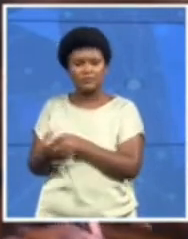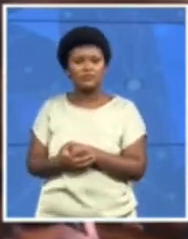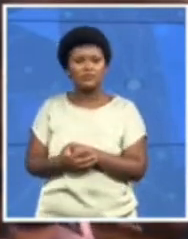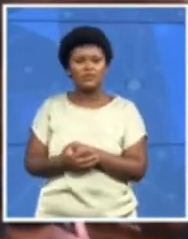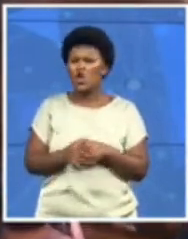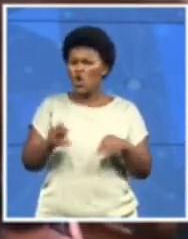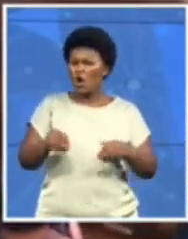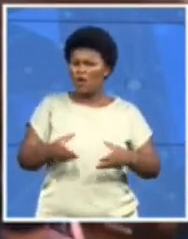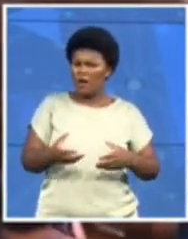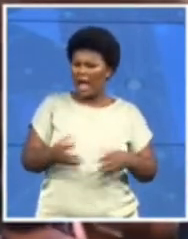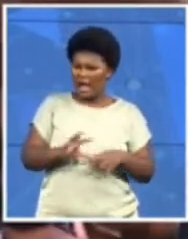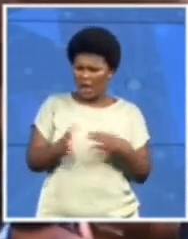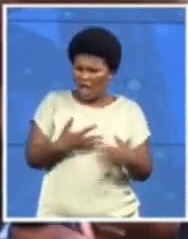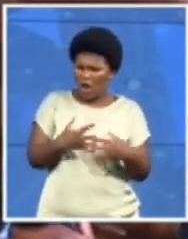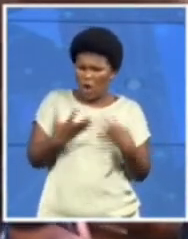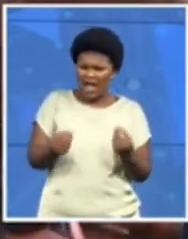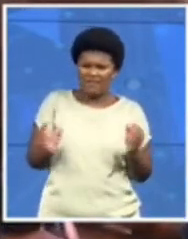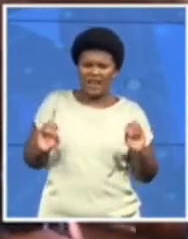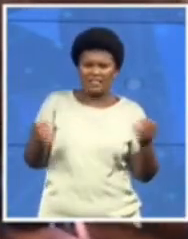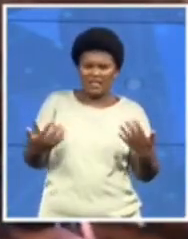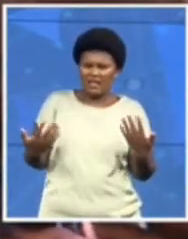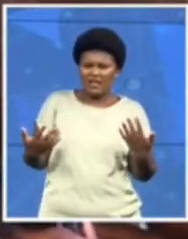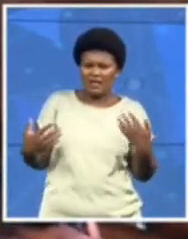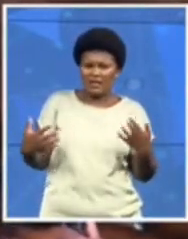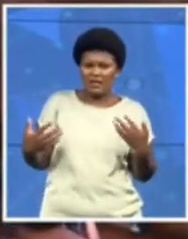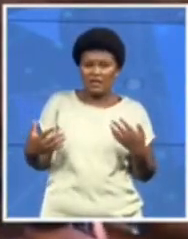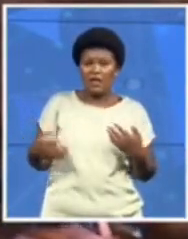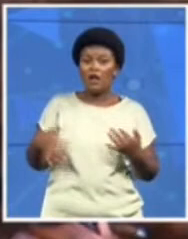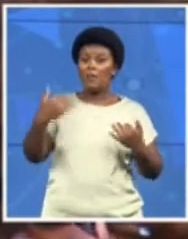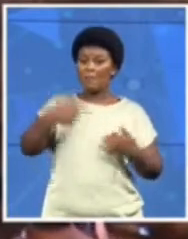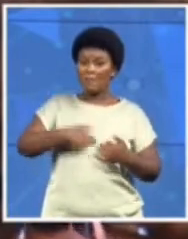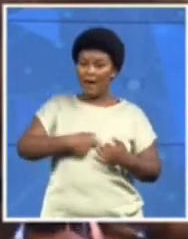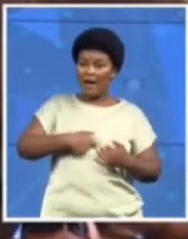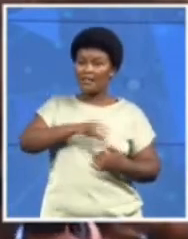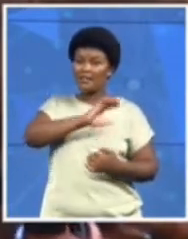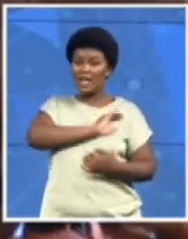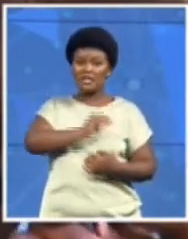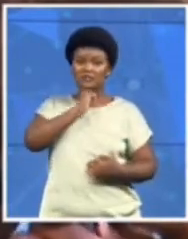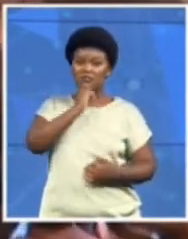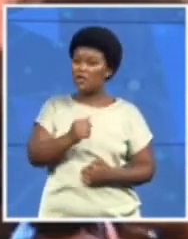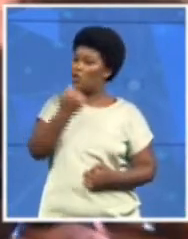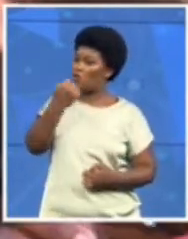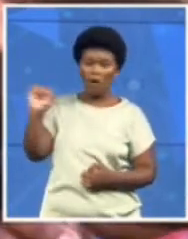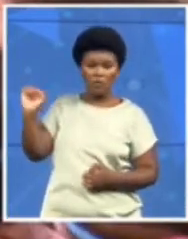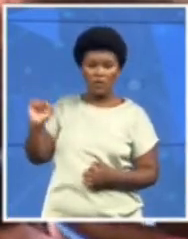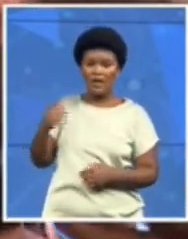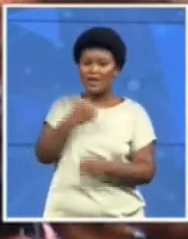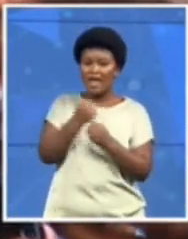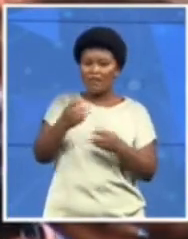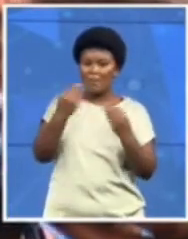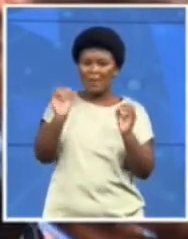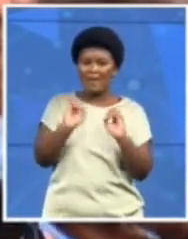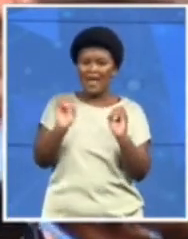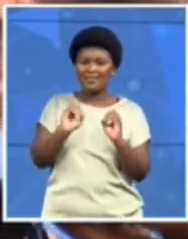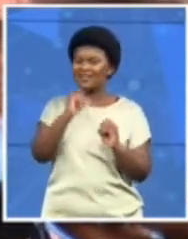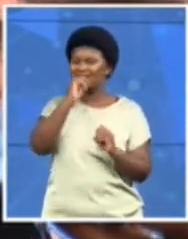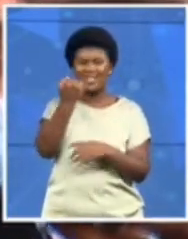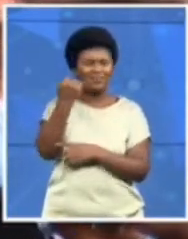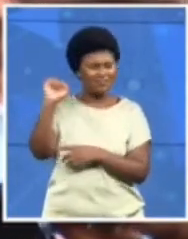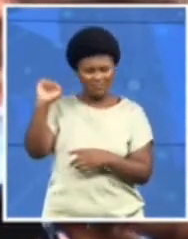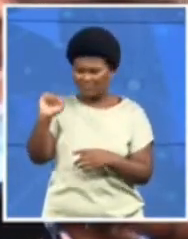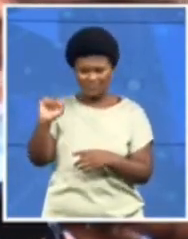In fact, he denies vehemently those charges. He denies, he rejects those charges. So the picture that's